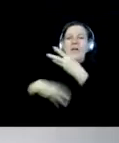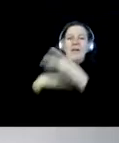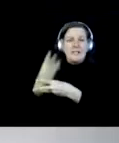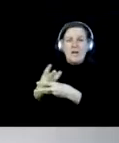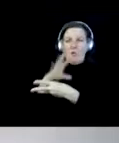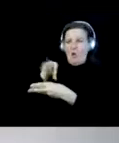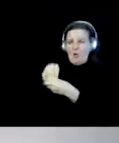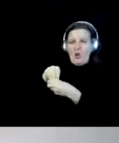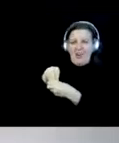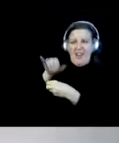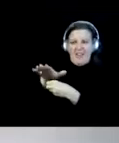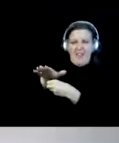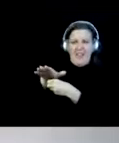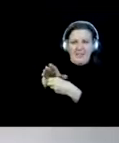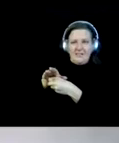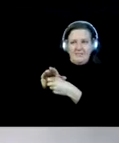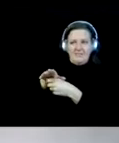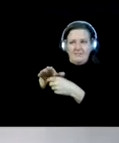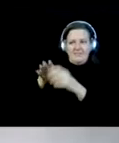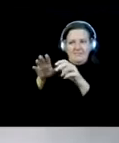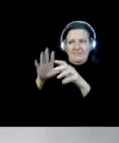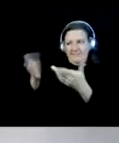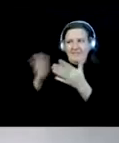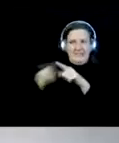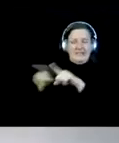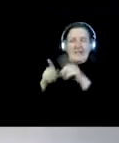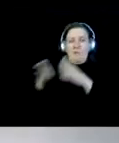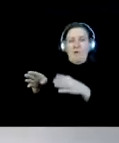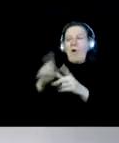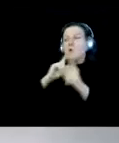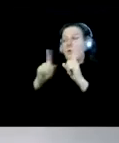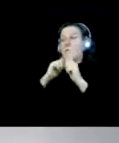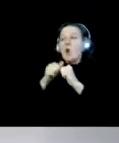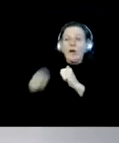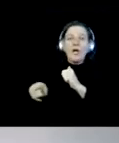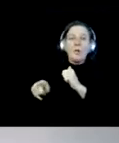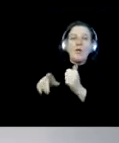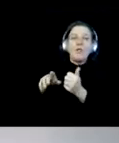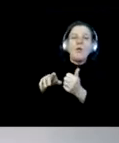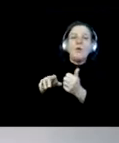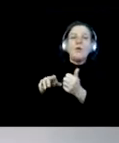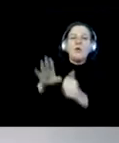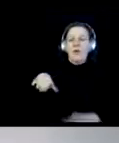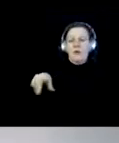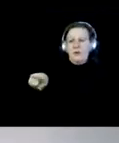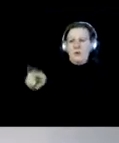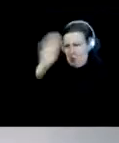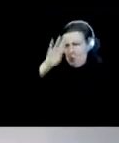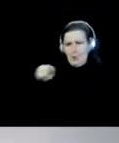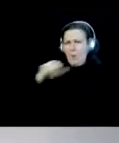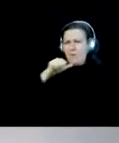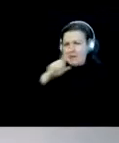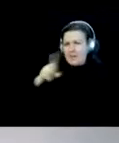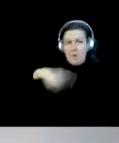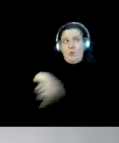like talking to you or interpolating you or whatever you would say in this way that's like, you know, this isn't true, we know this isn't true,